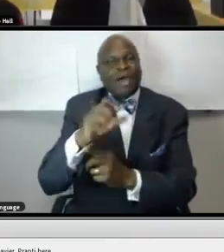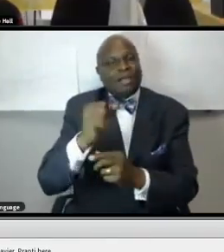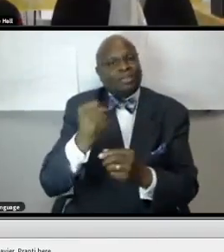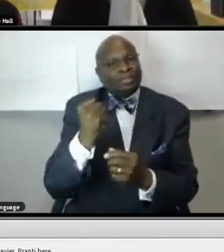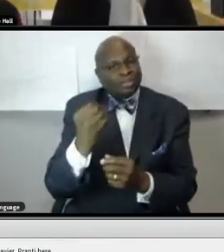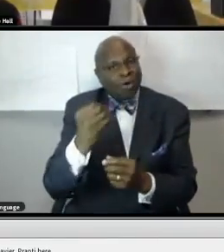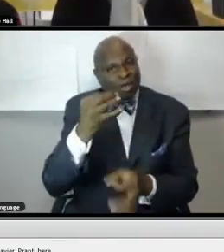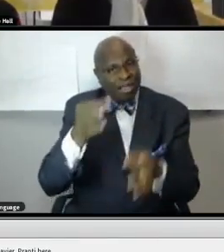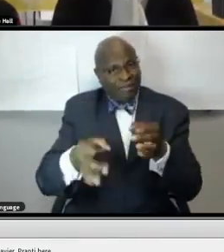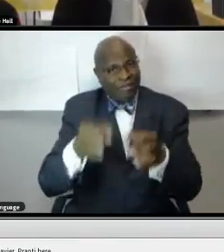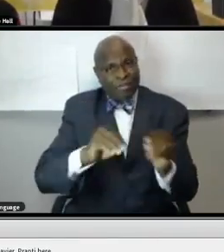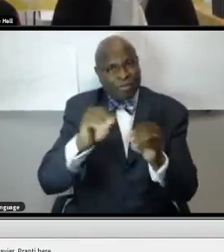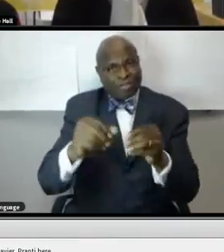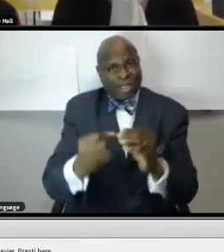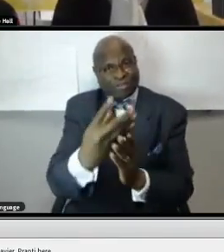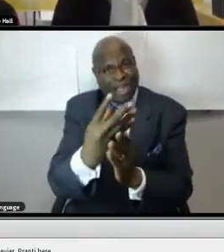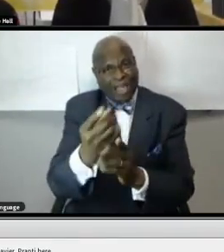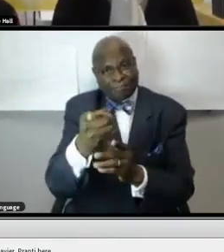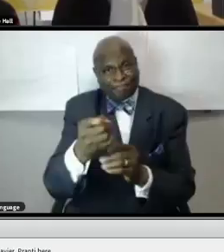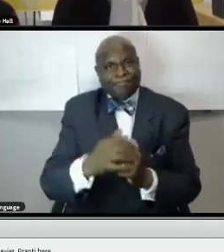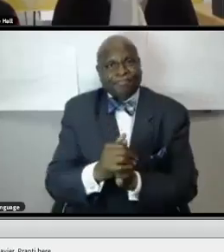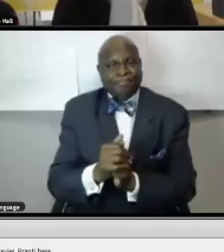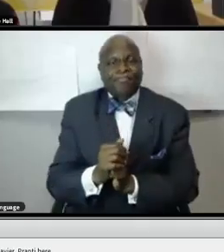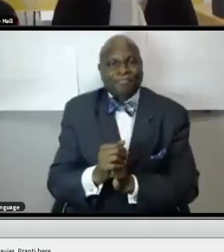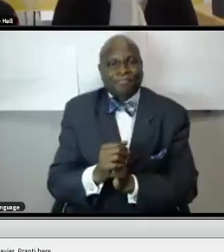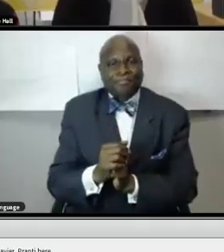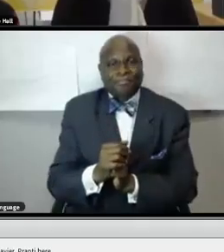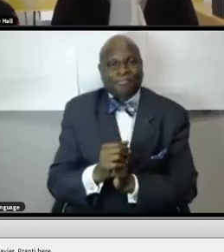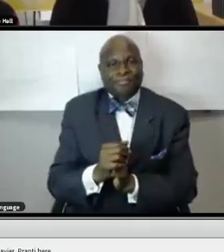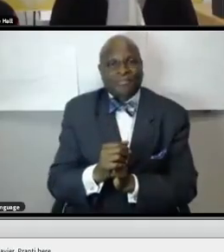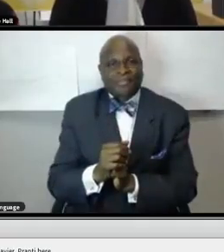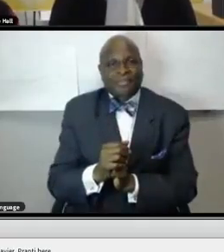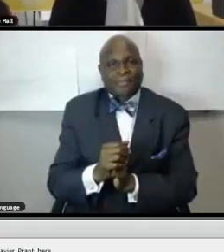If we could move to the next slide, that would be wonderful.